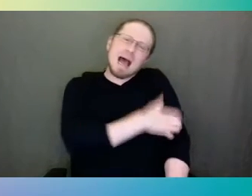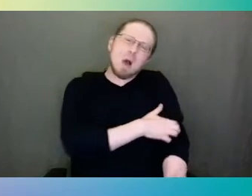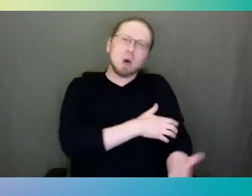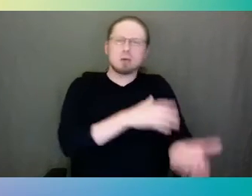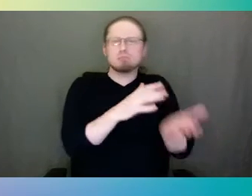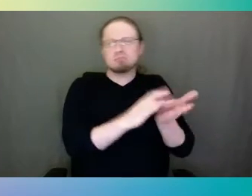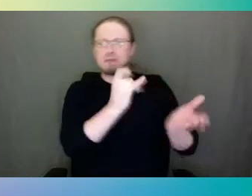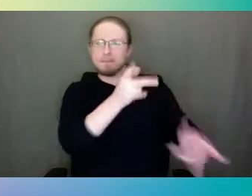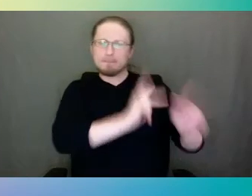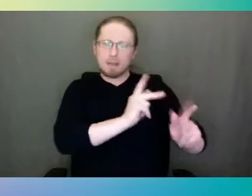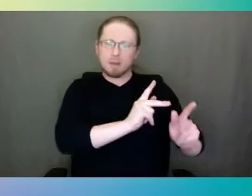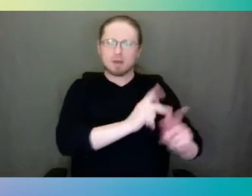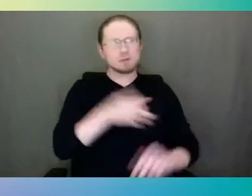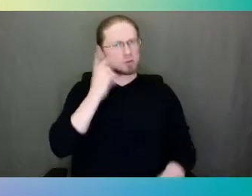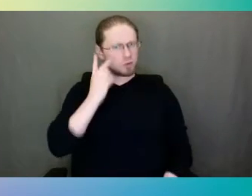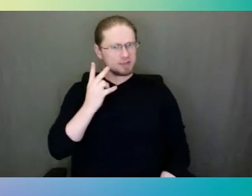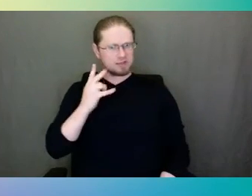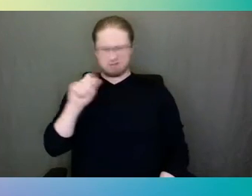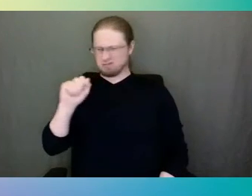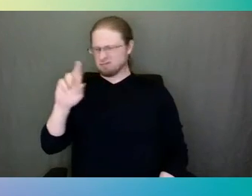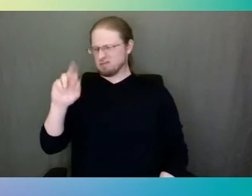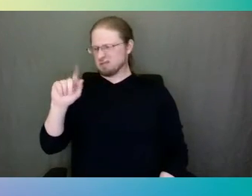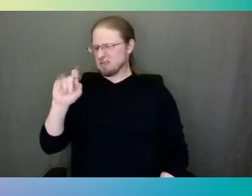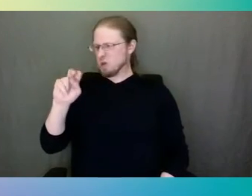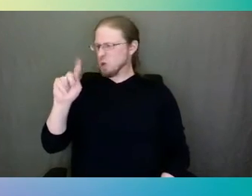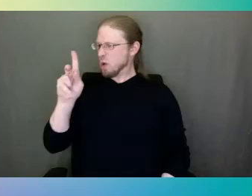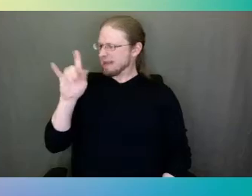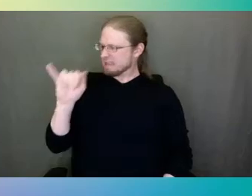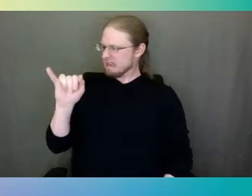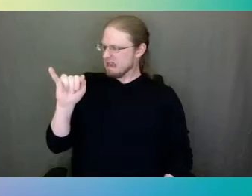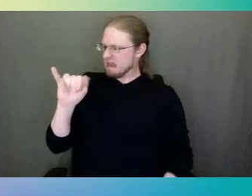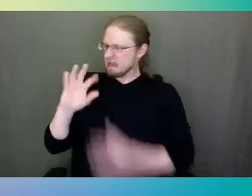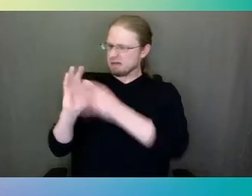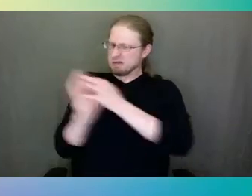with sins of economic exploitation.